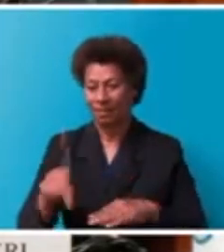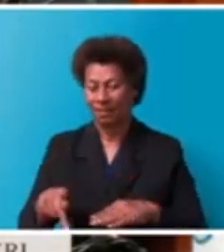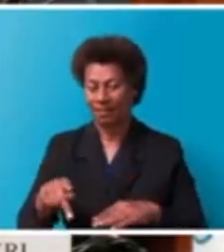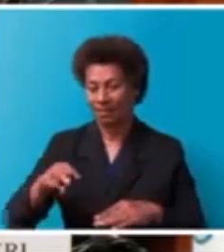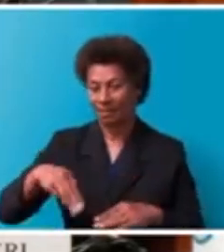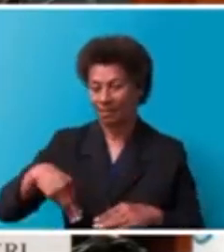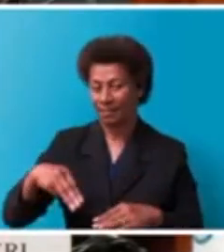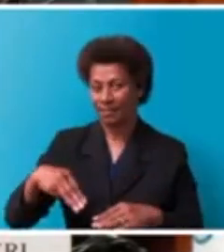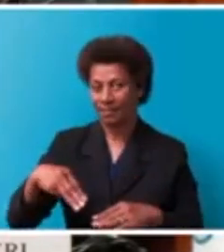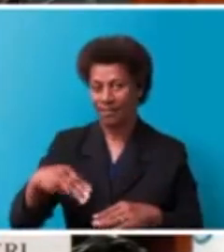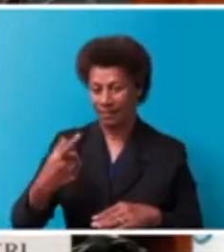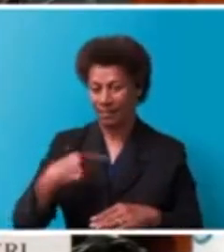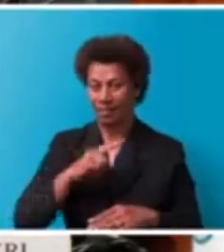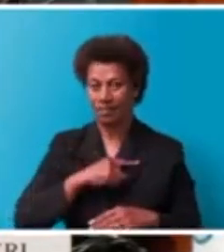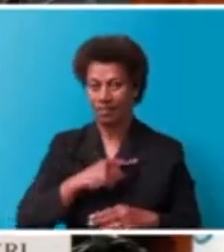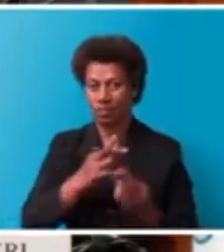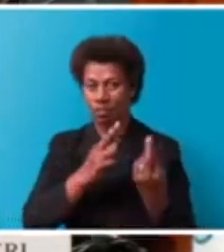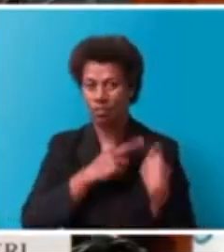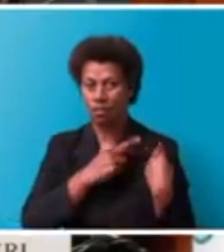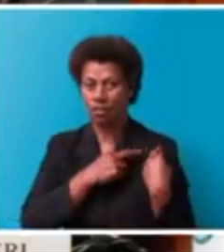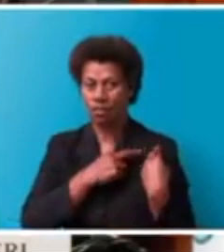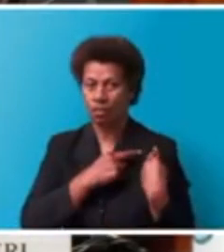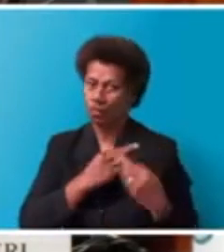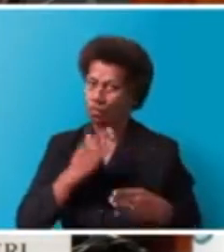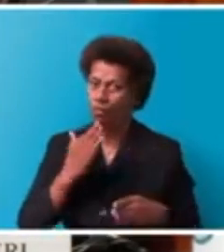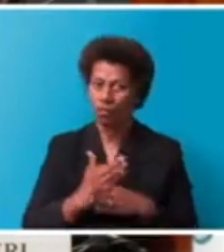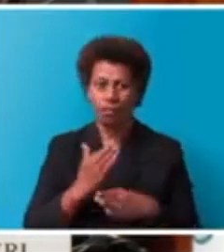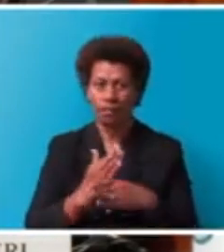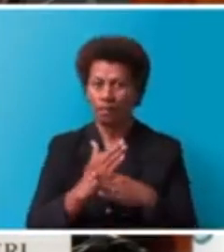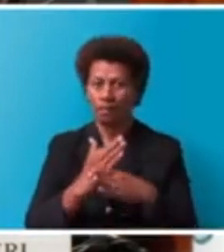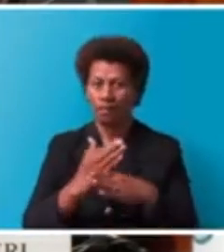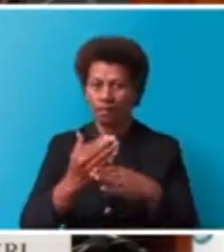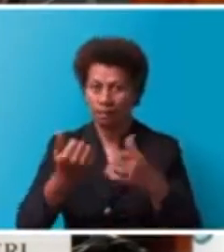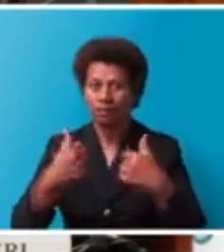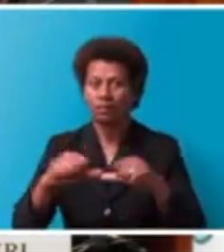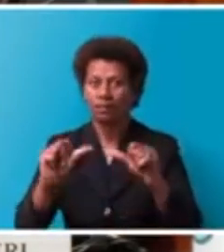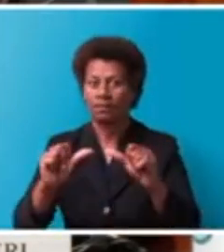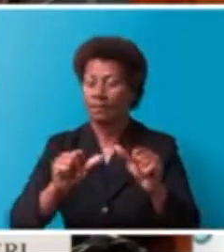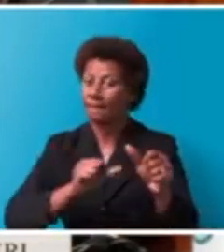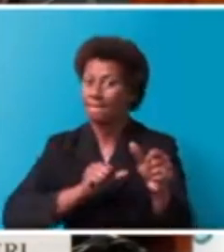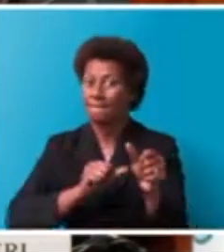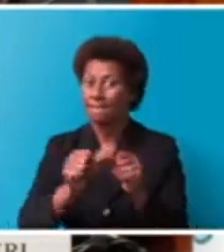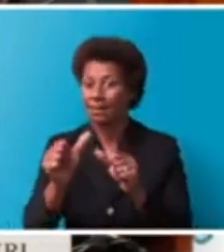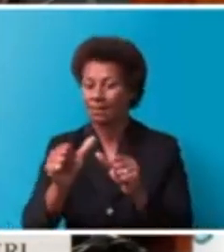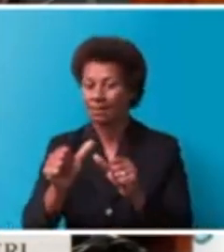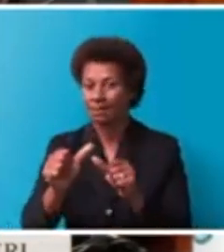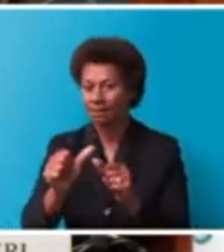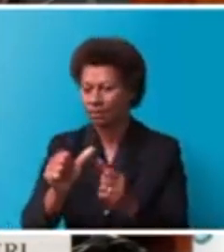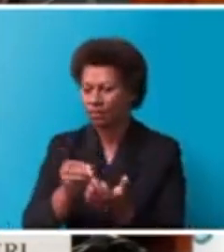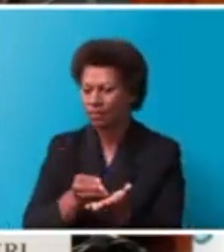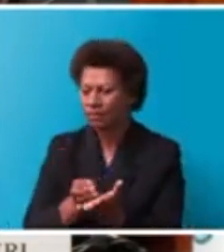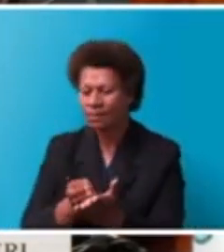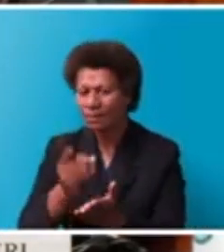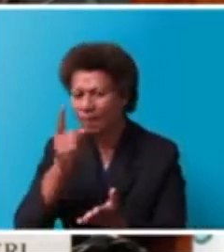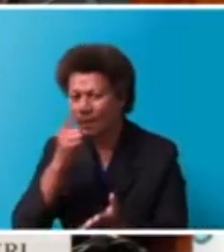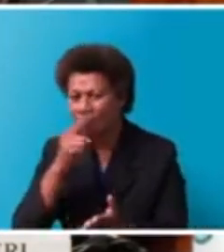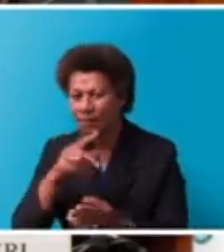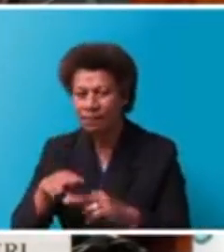incumbent upon us to fulfill our duty and strive towards delivering the best for the people of Fiji and our treasured